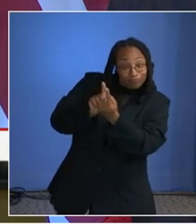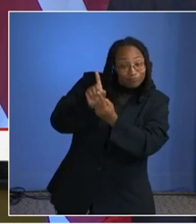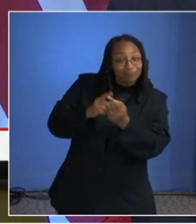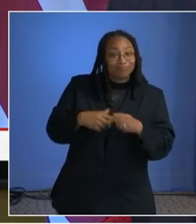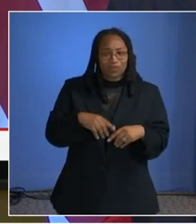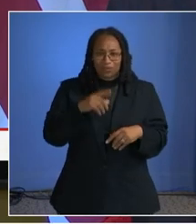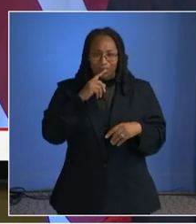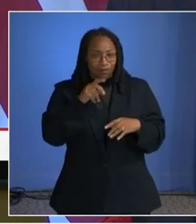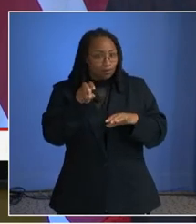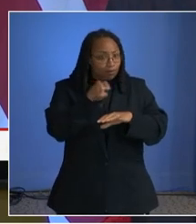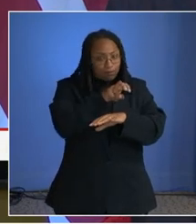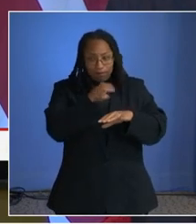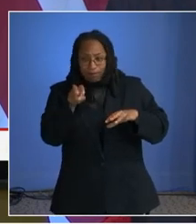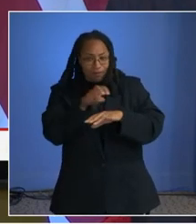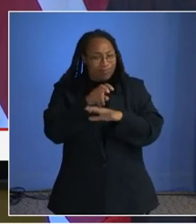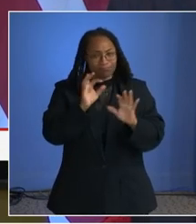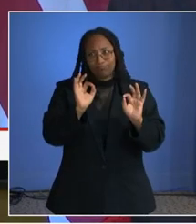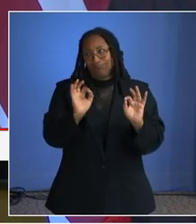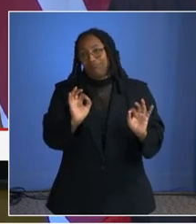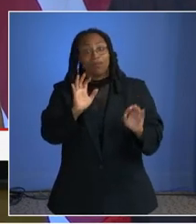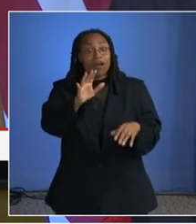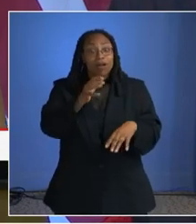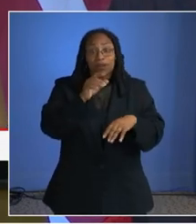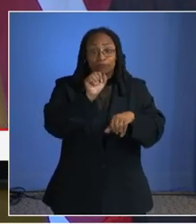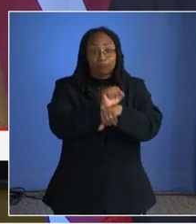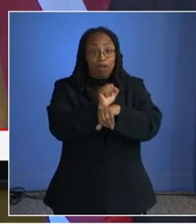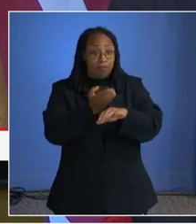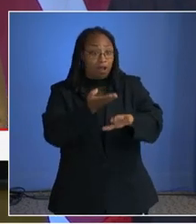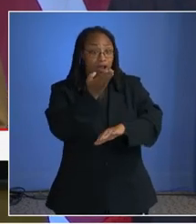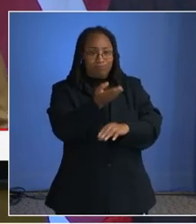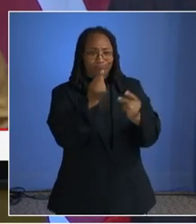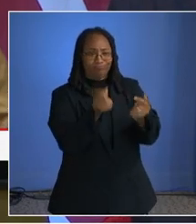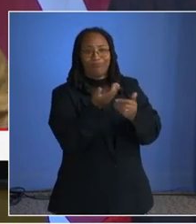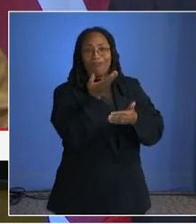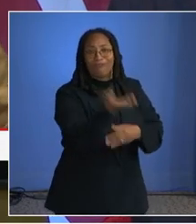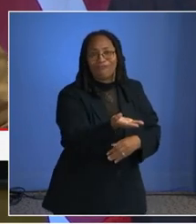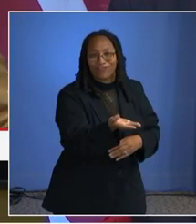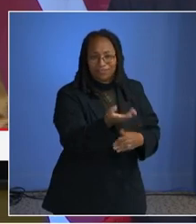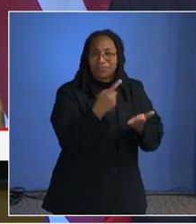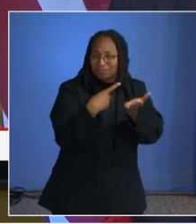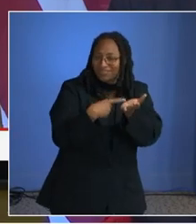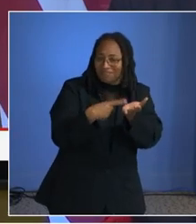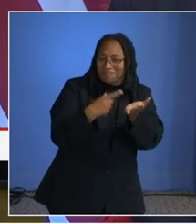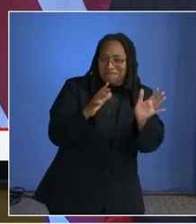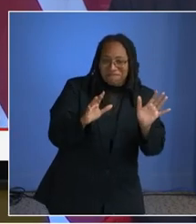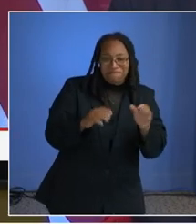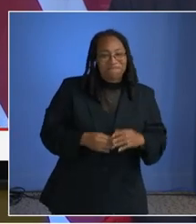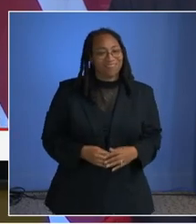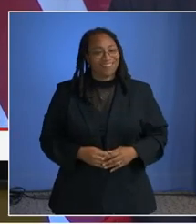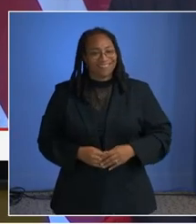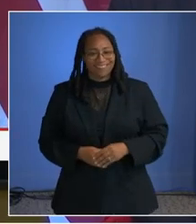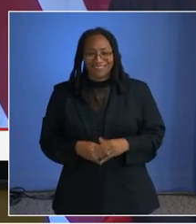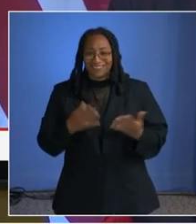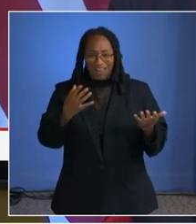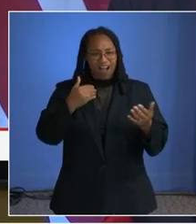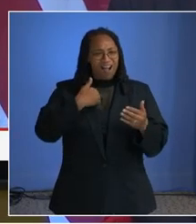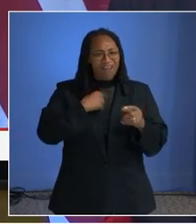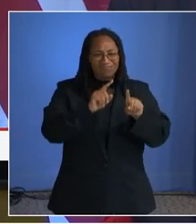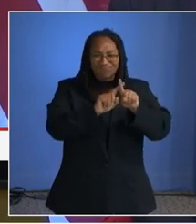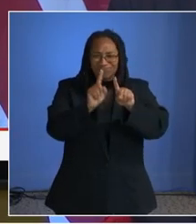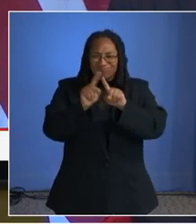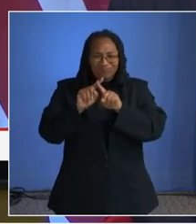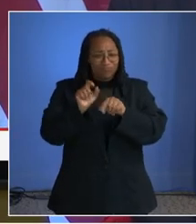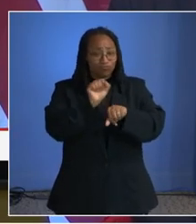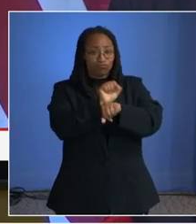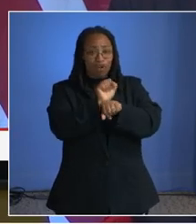government jobs. And you can find careers that impact the community and help create and shape programs.